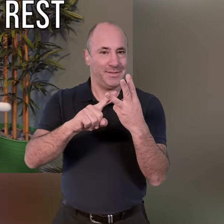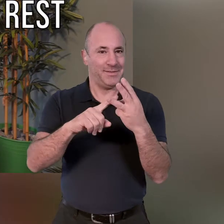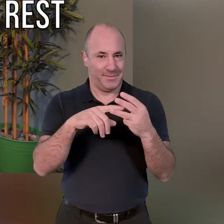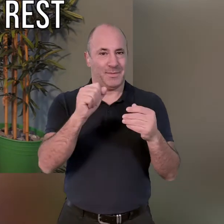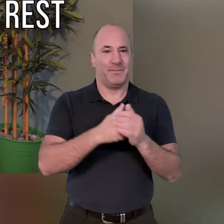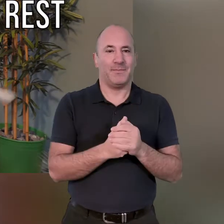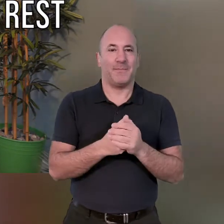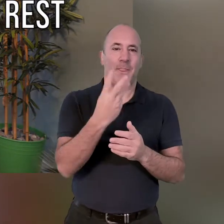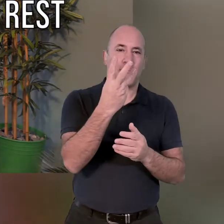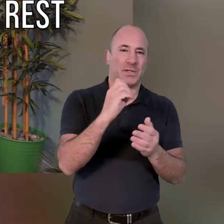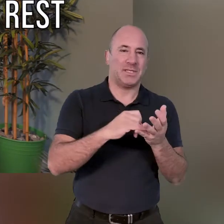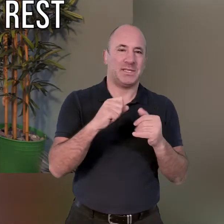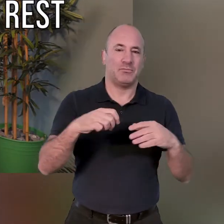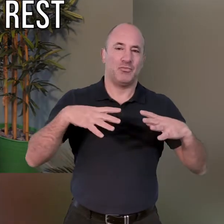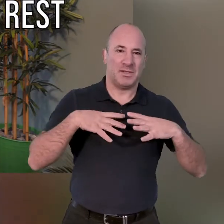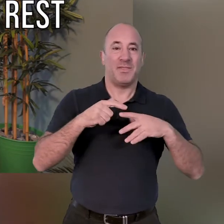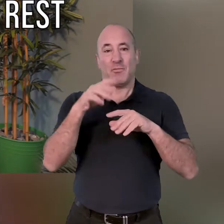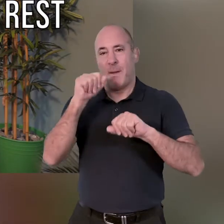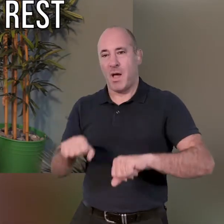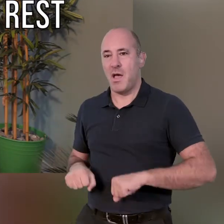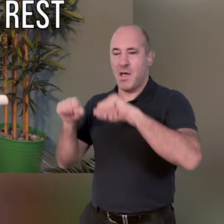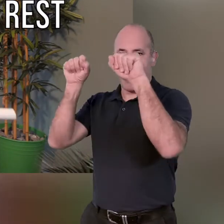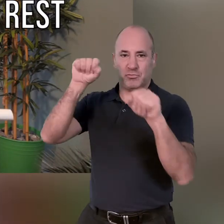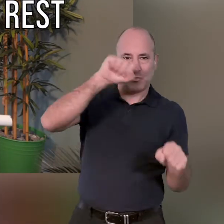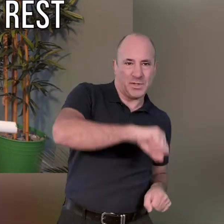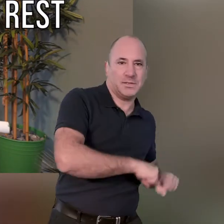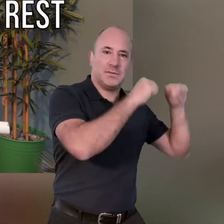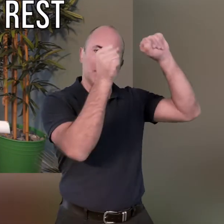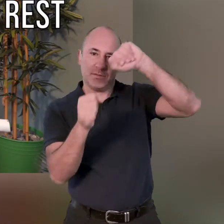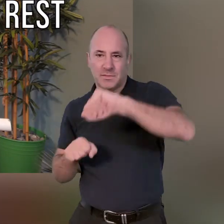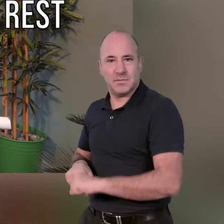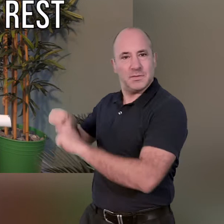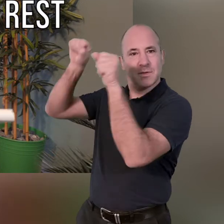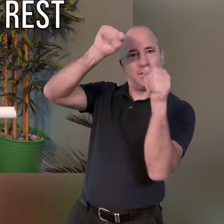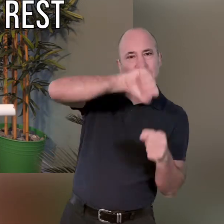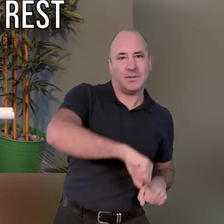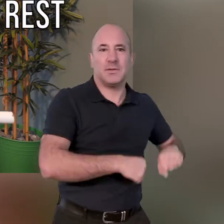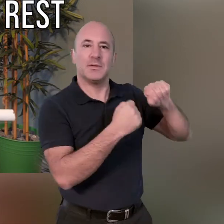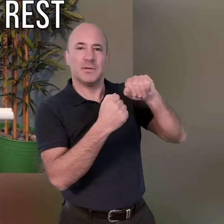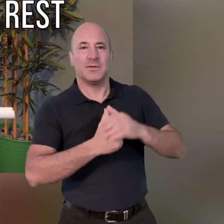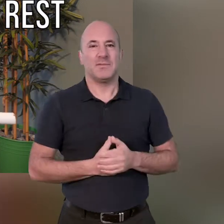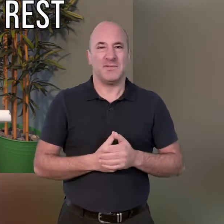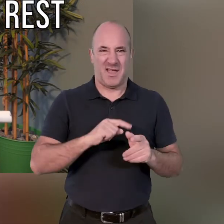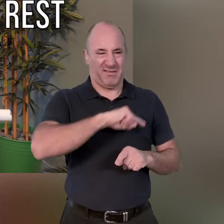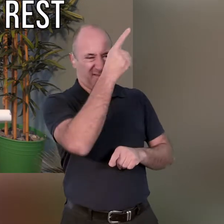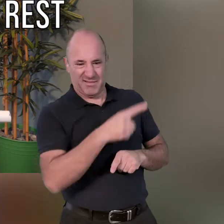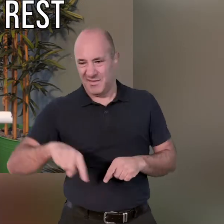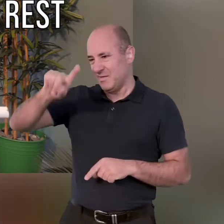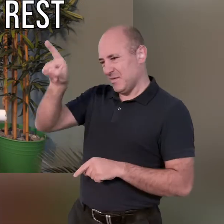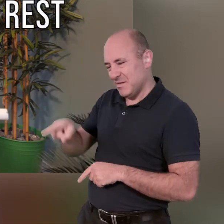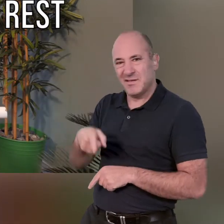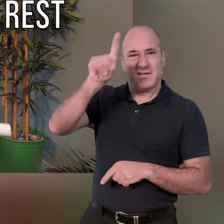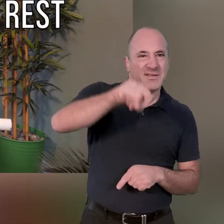rest for 30 seconds, but then we're going to that twist one. So big sort of figure of 8 on its side or infinity sign or whatever you want to call it,